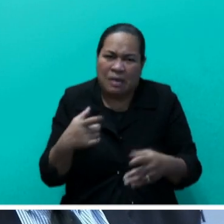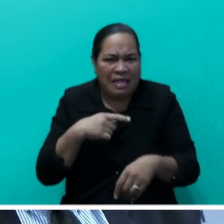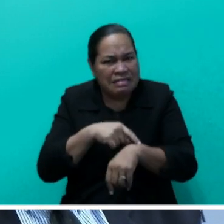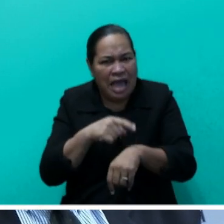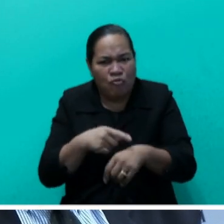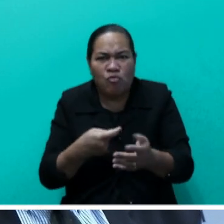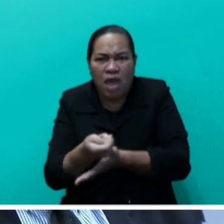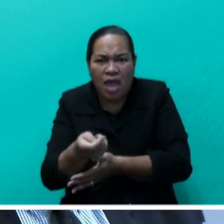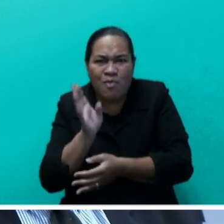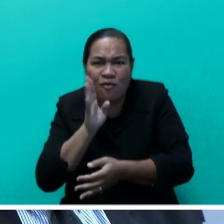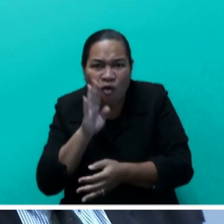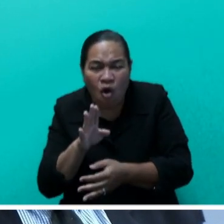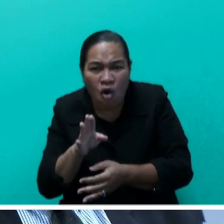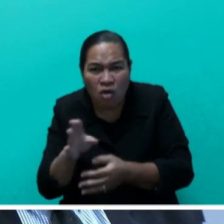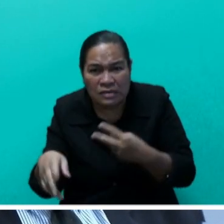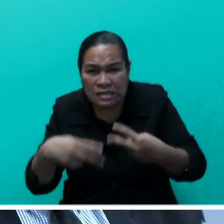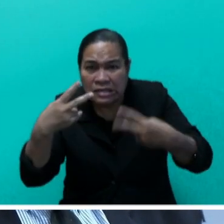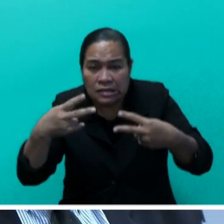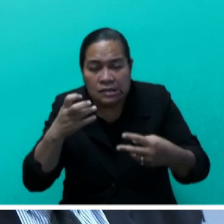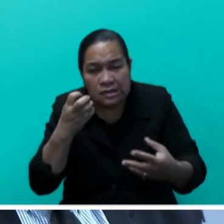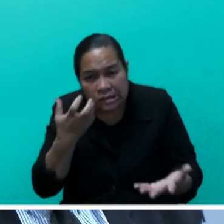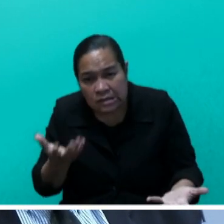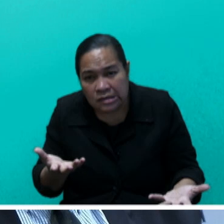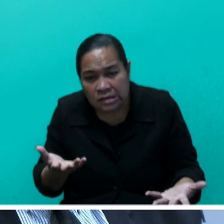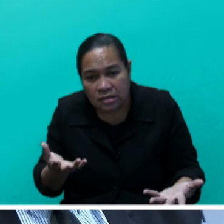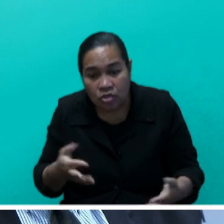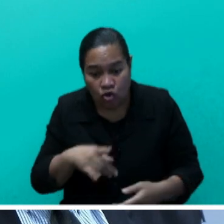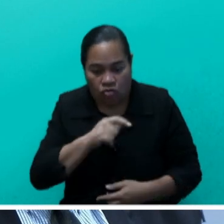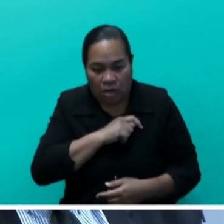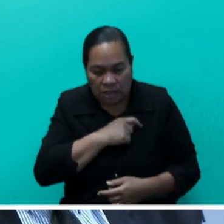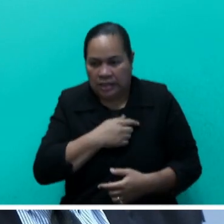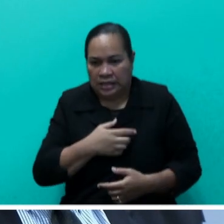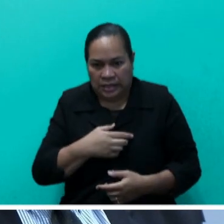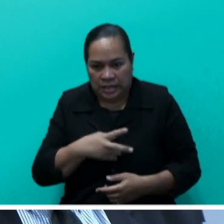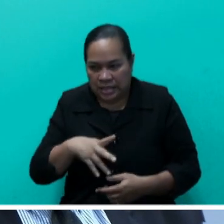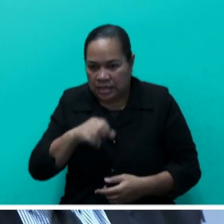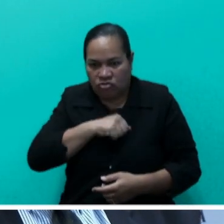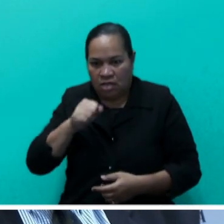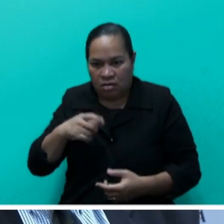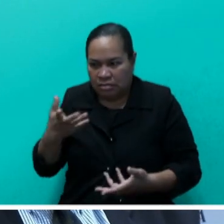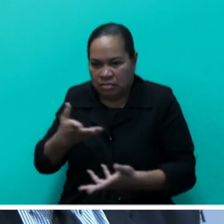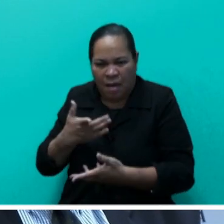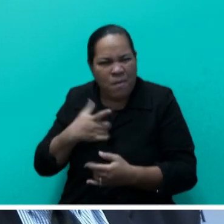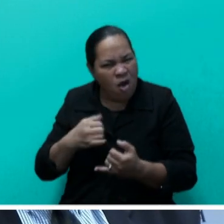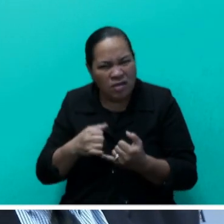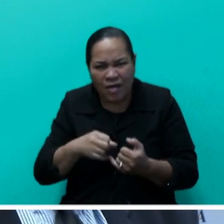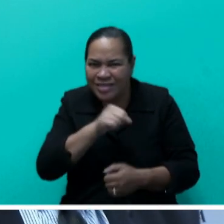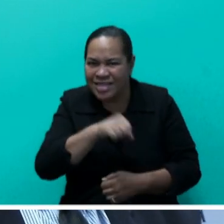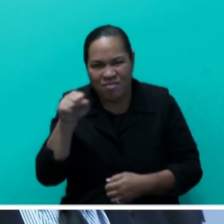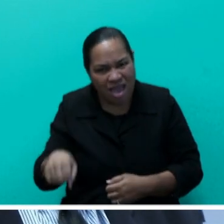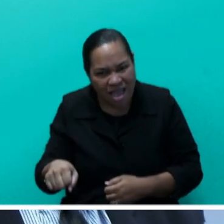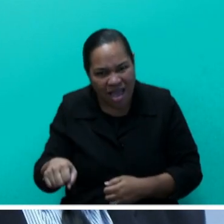bonus payment. The trustees took this threat seriously because of the serious implications